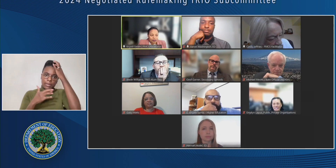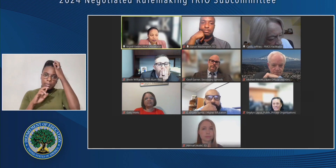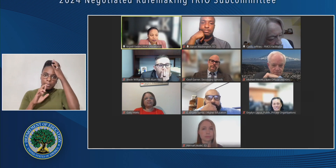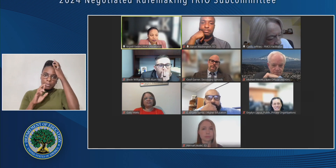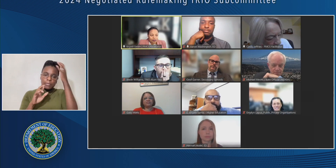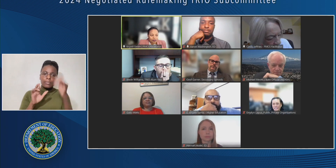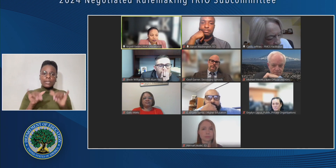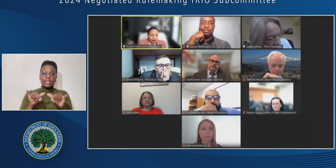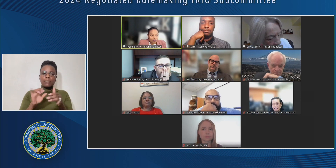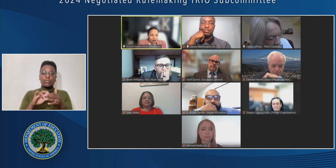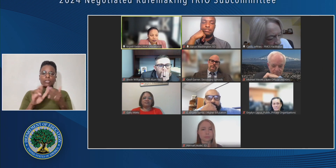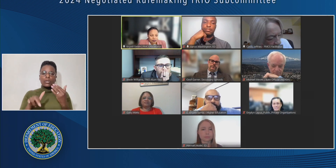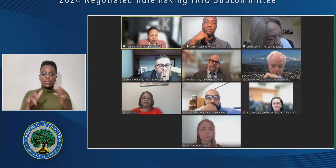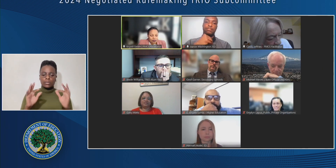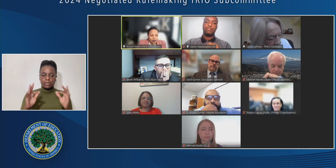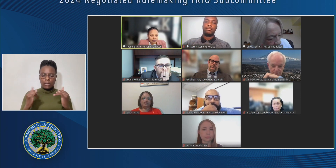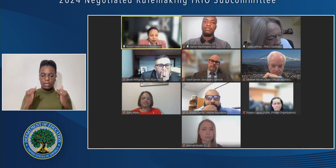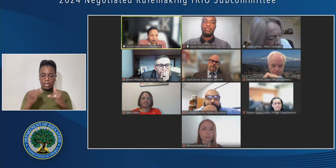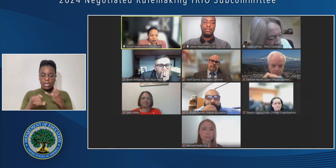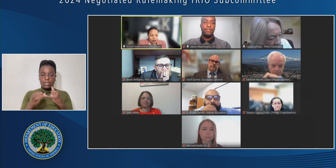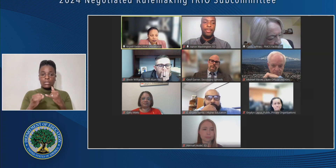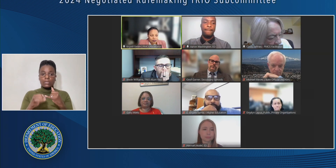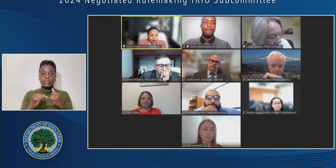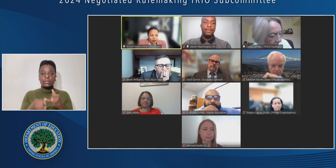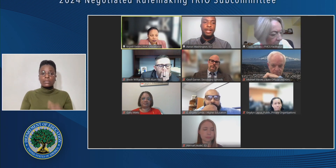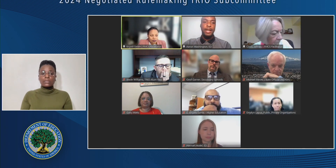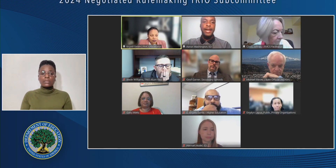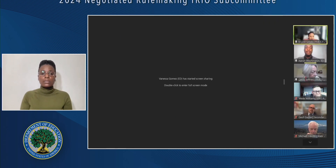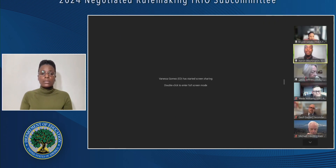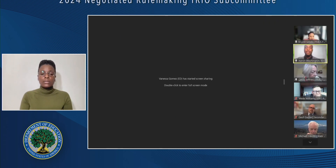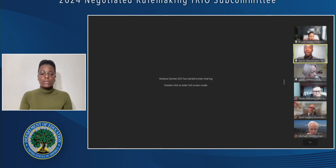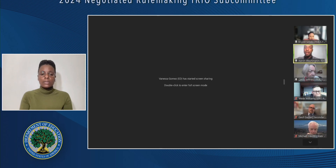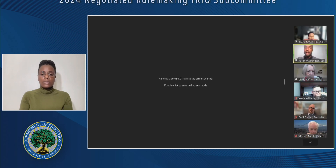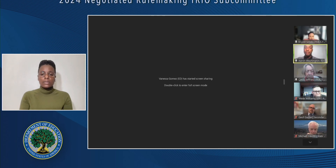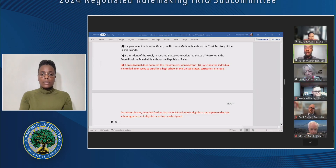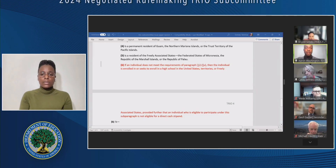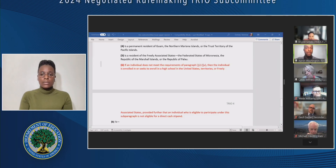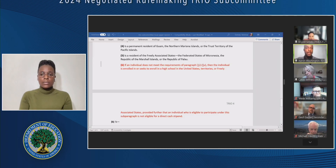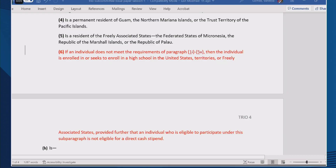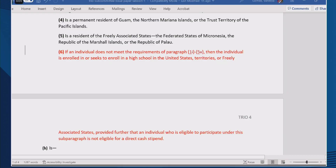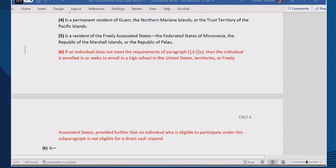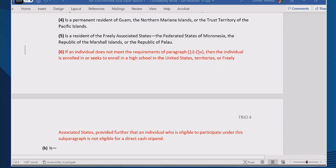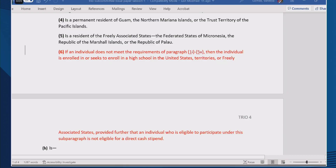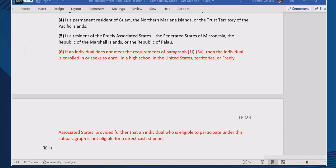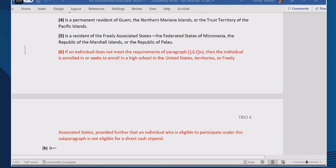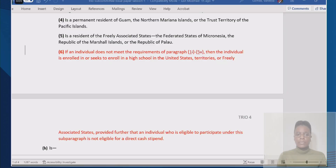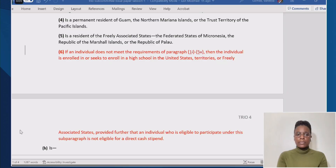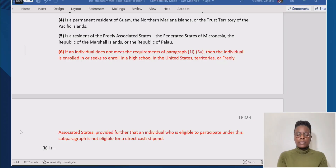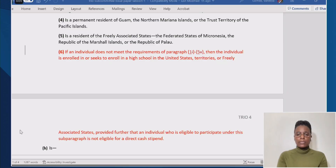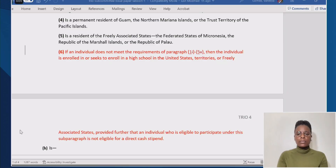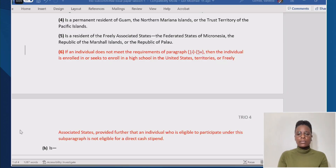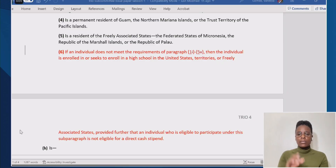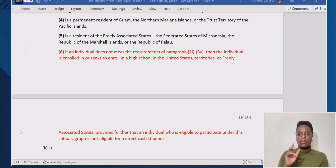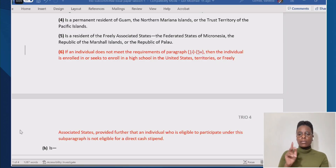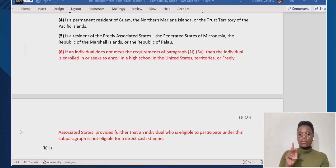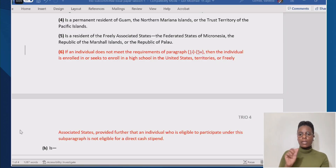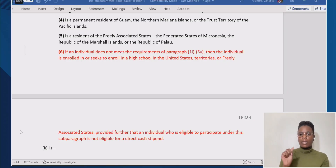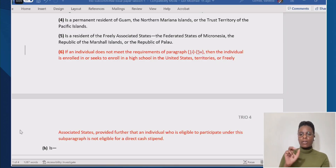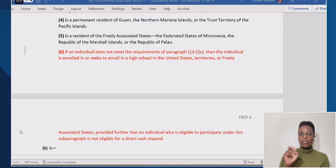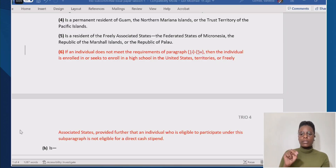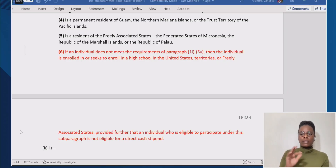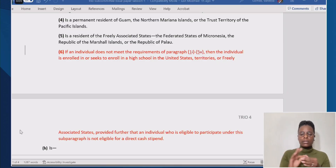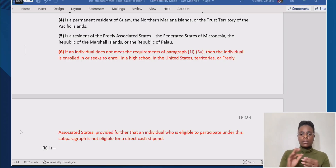few times. I keep going to that stipend piece, and I realize that's law, but for me, if I were,